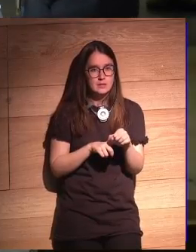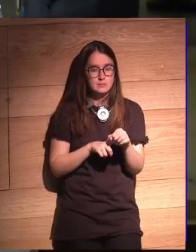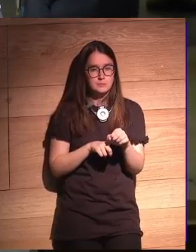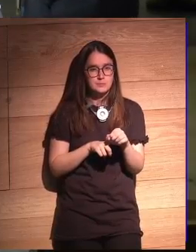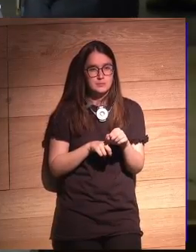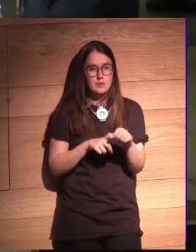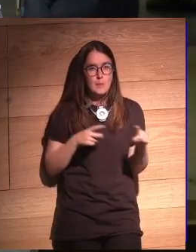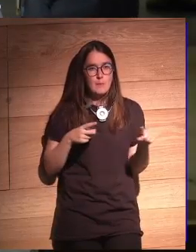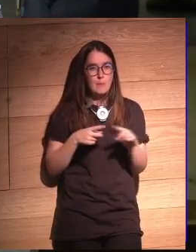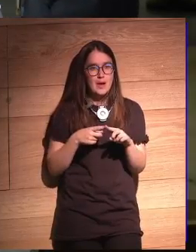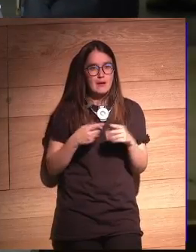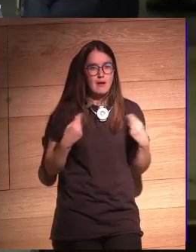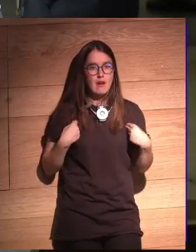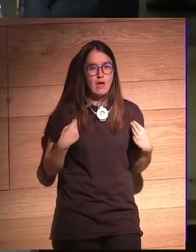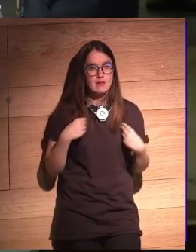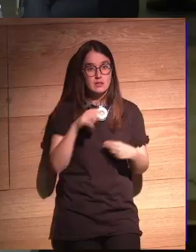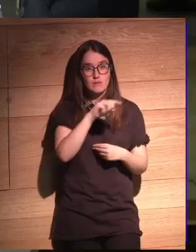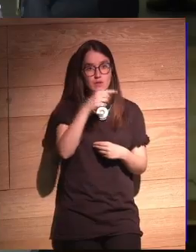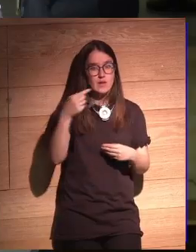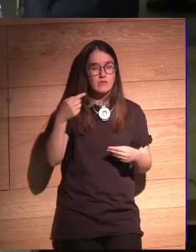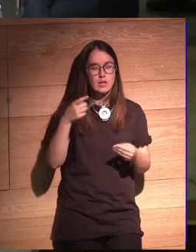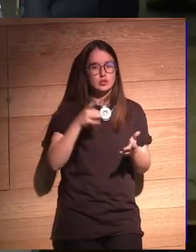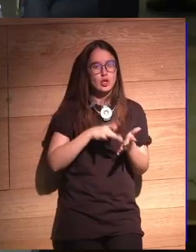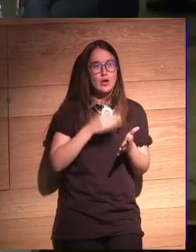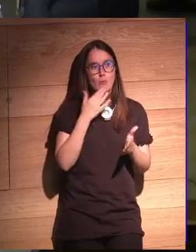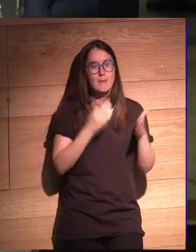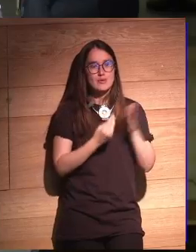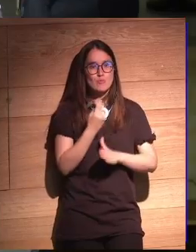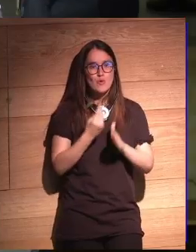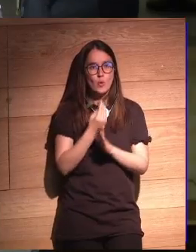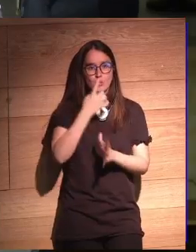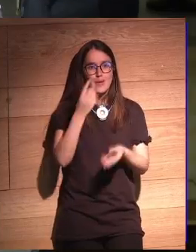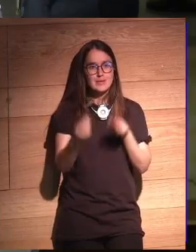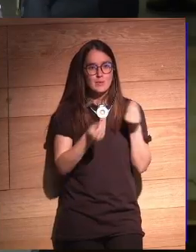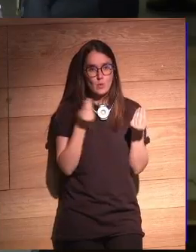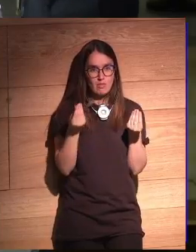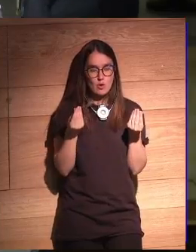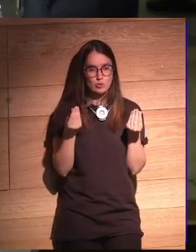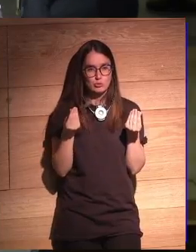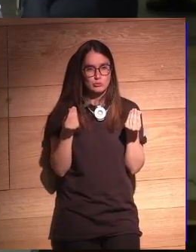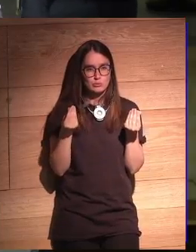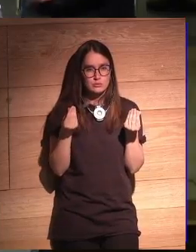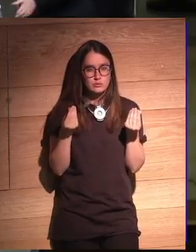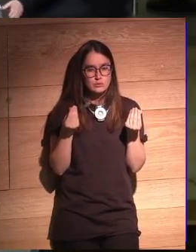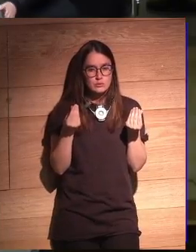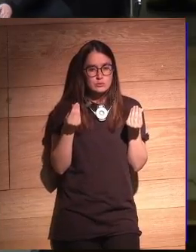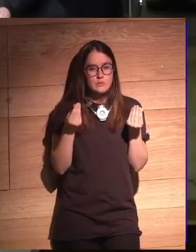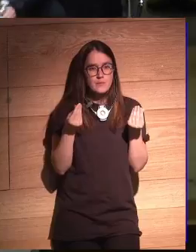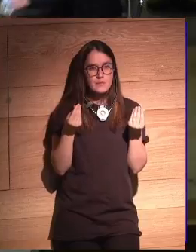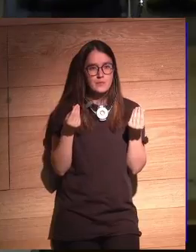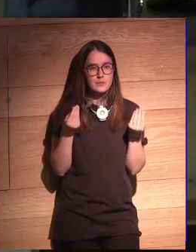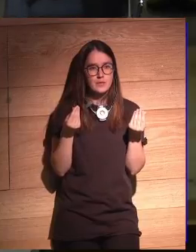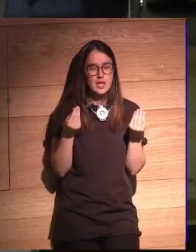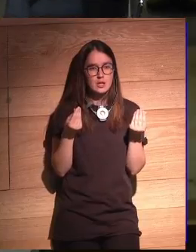housing more of a commodity and more of an object of speculation and less an instrument for redistribution.